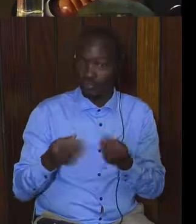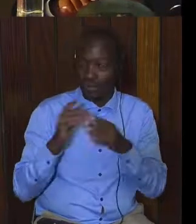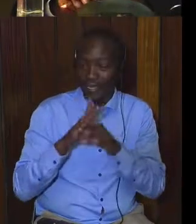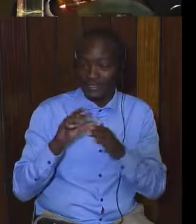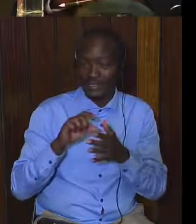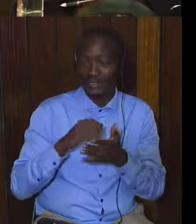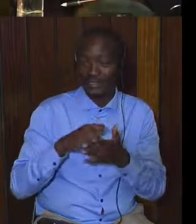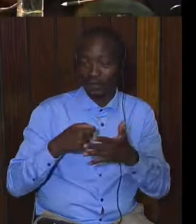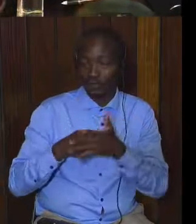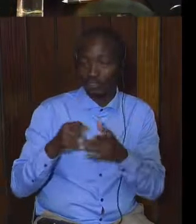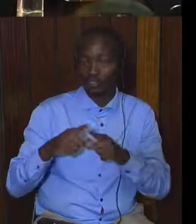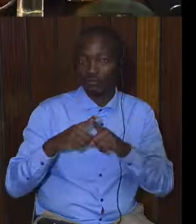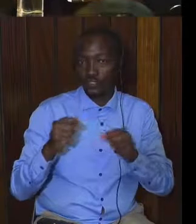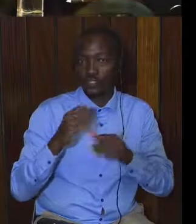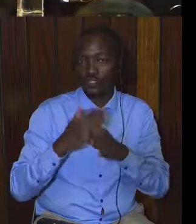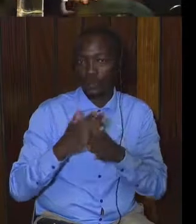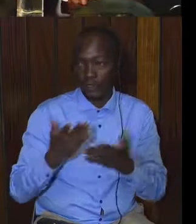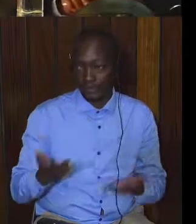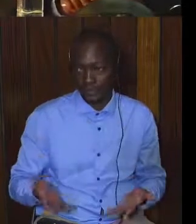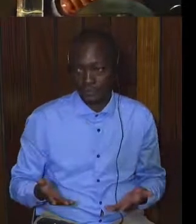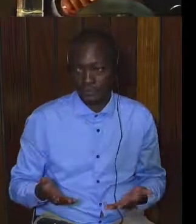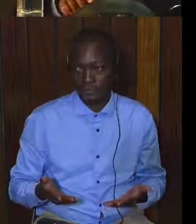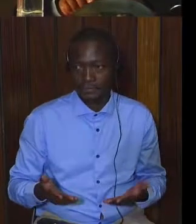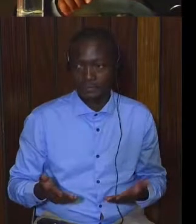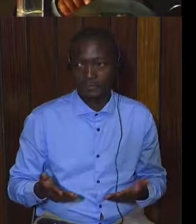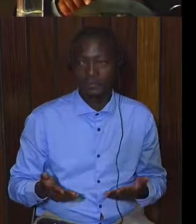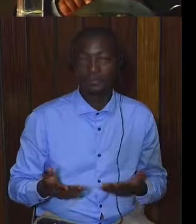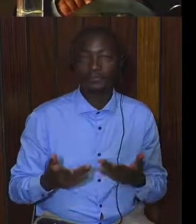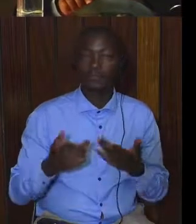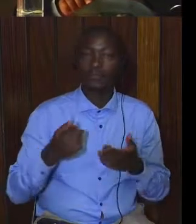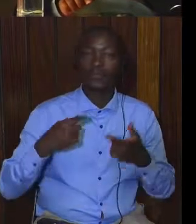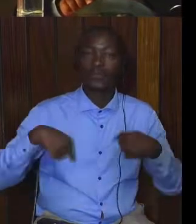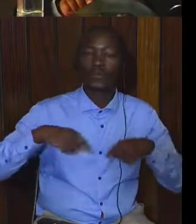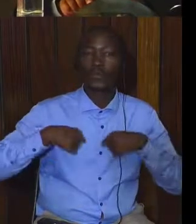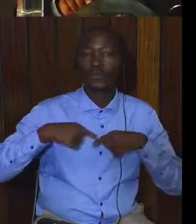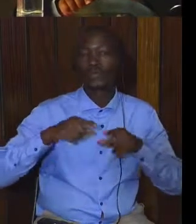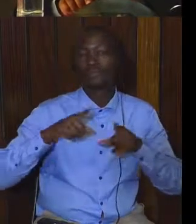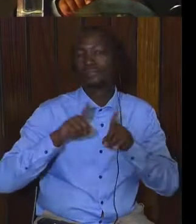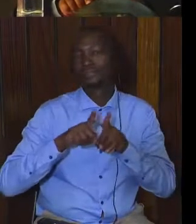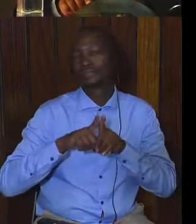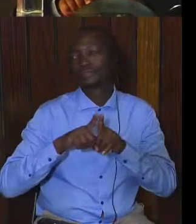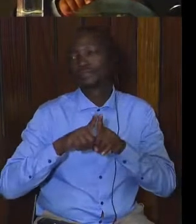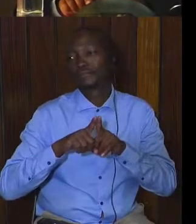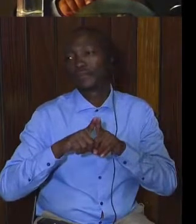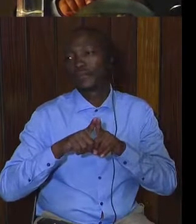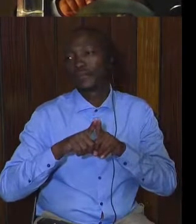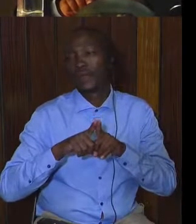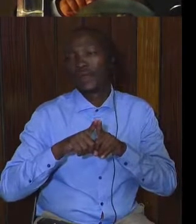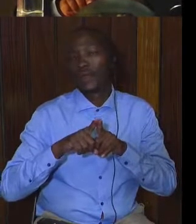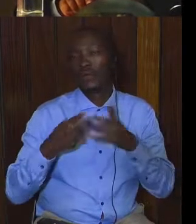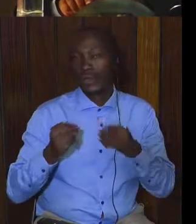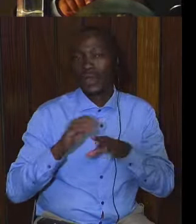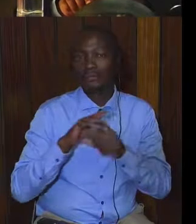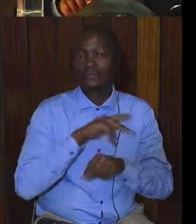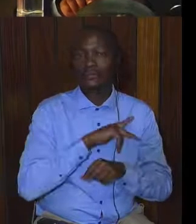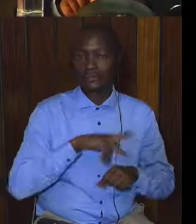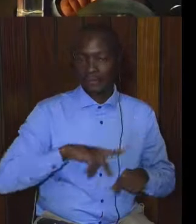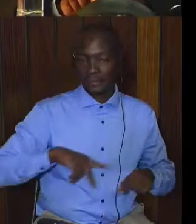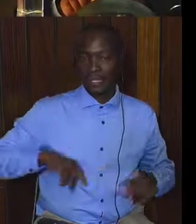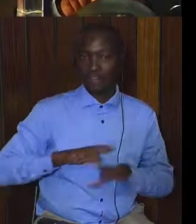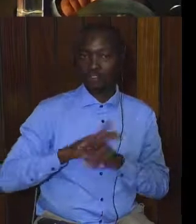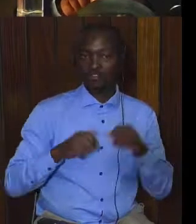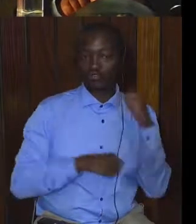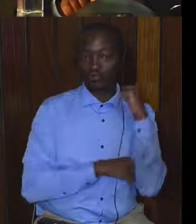works. So we also have the the Premier's office assisting us in terms of the